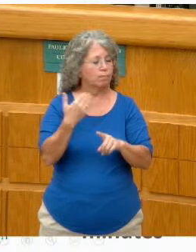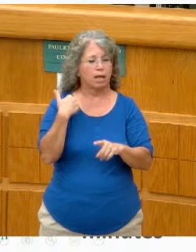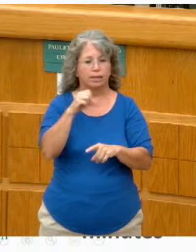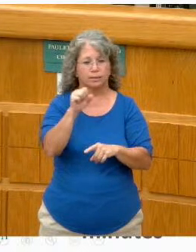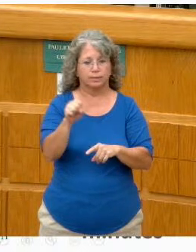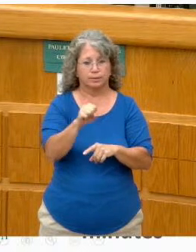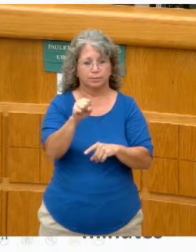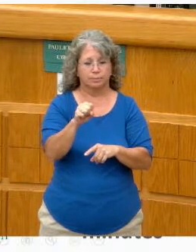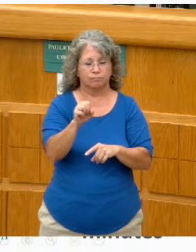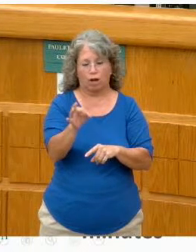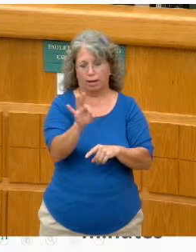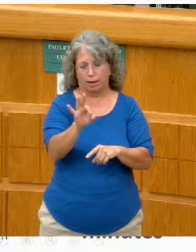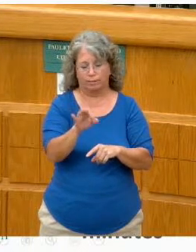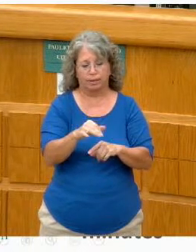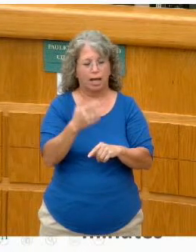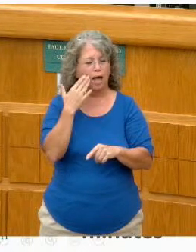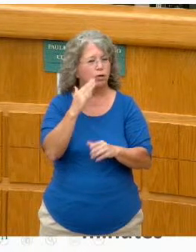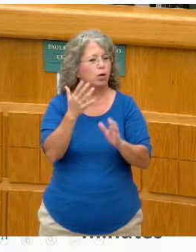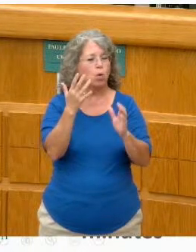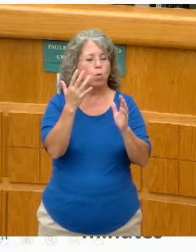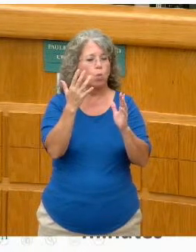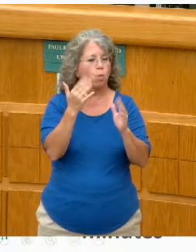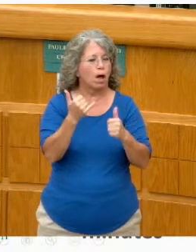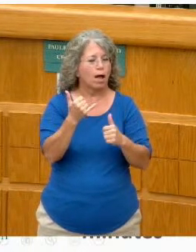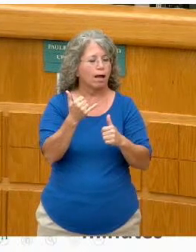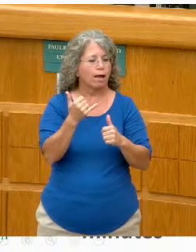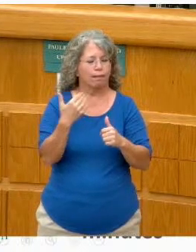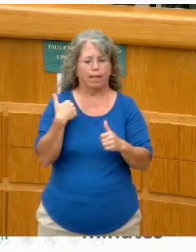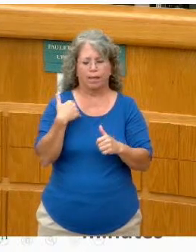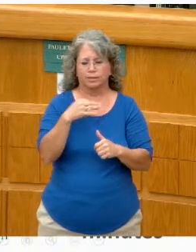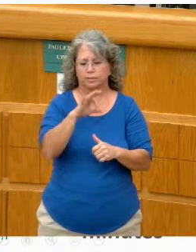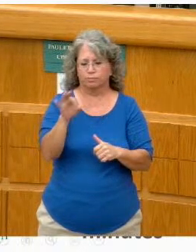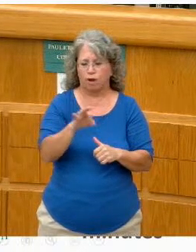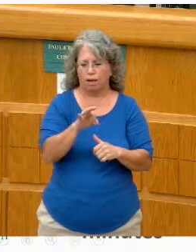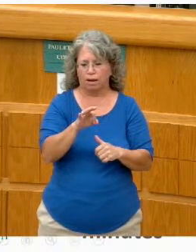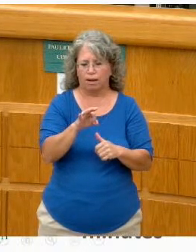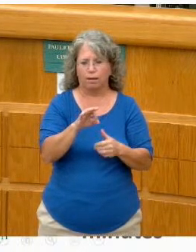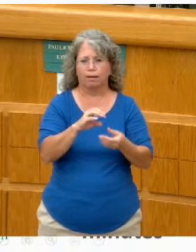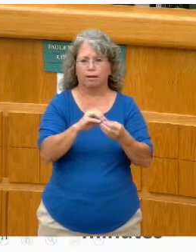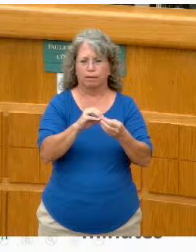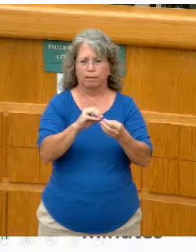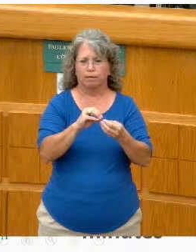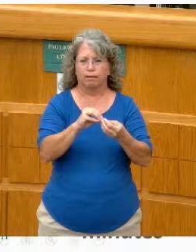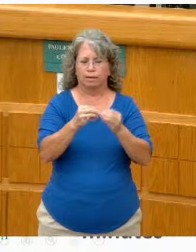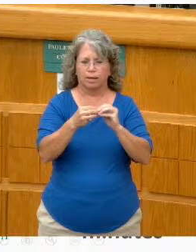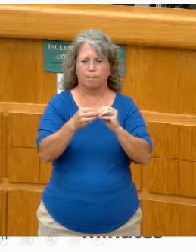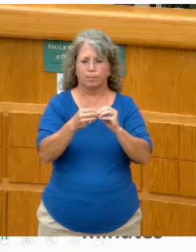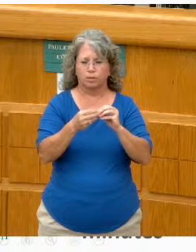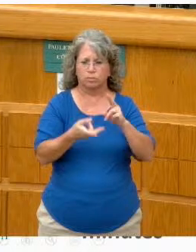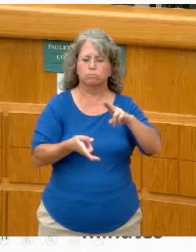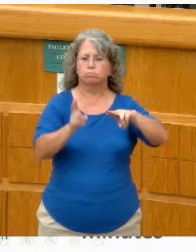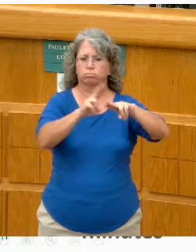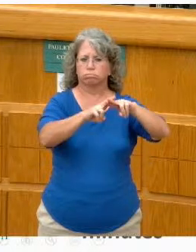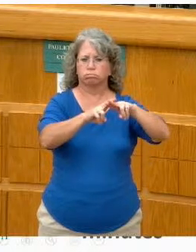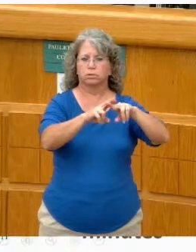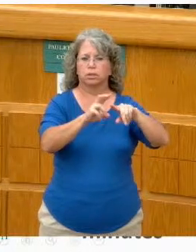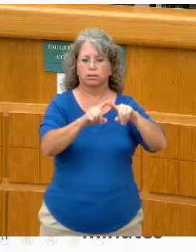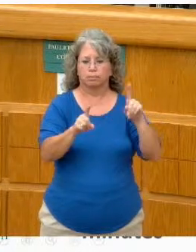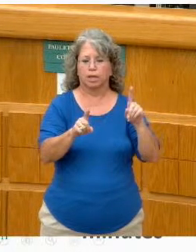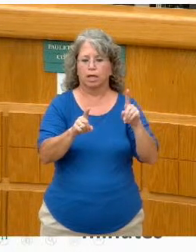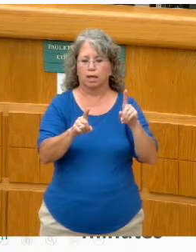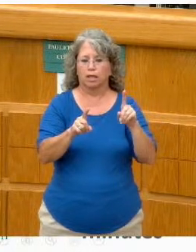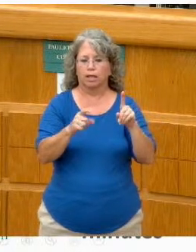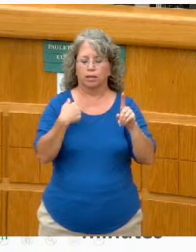of encounters declined so much on last Friday, but you can see for the Saturday that it was this continuing trend